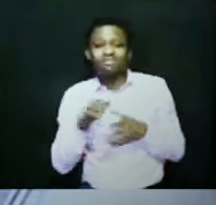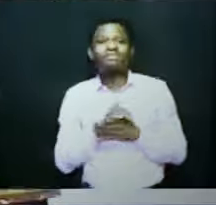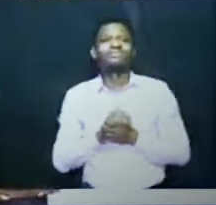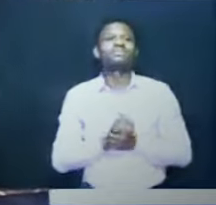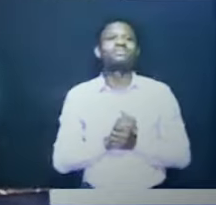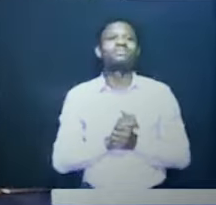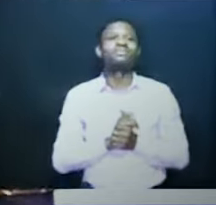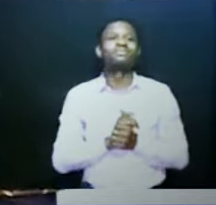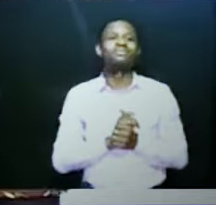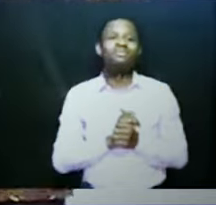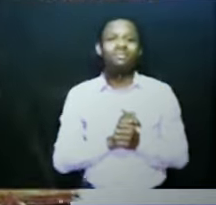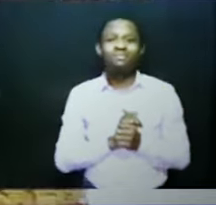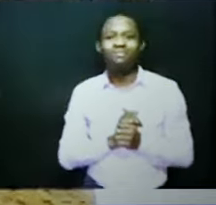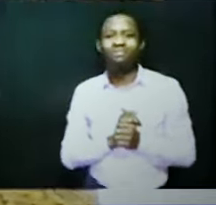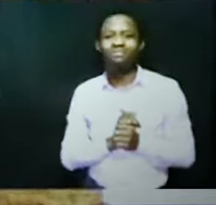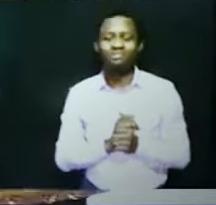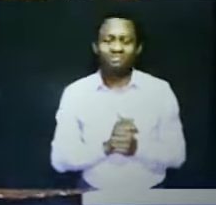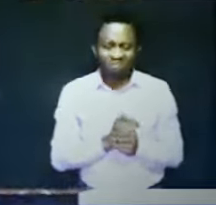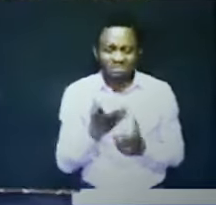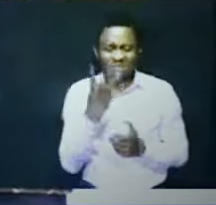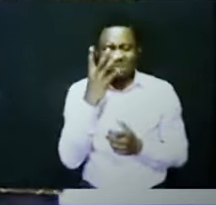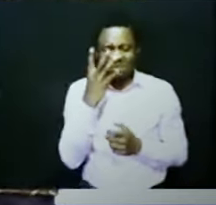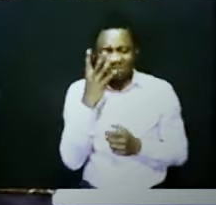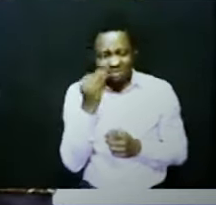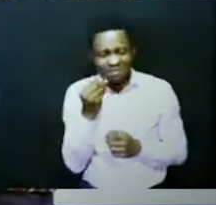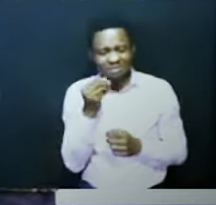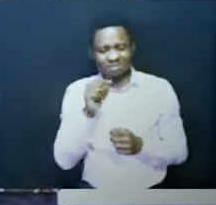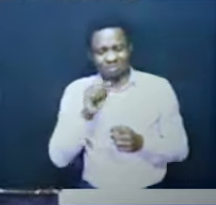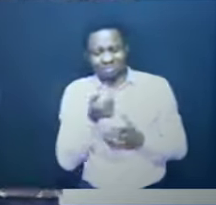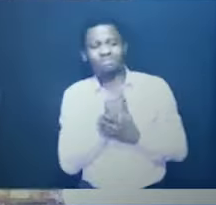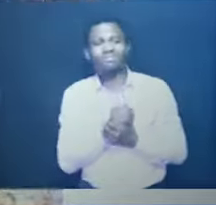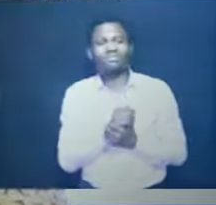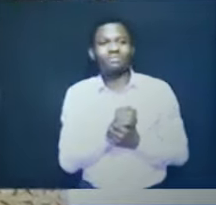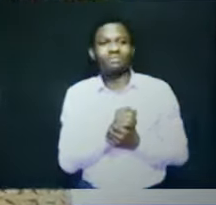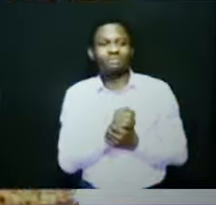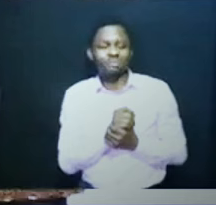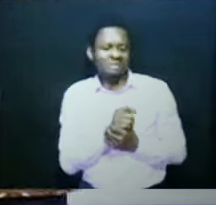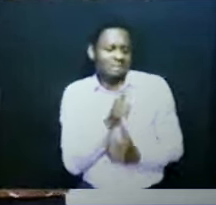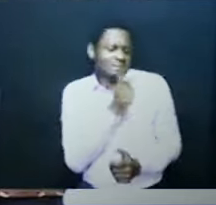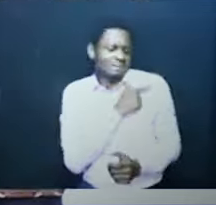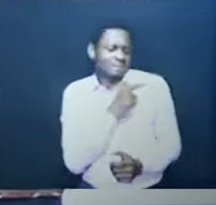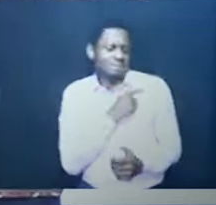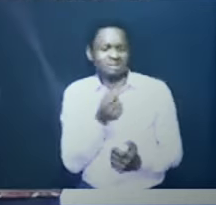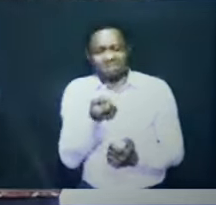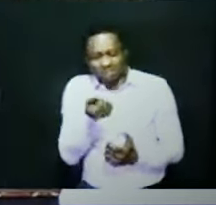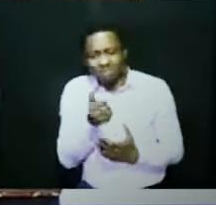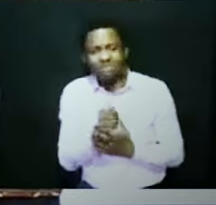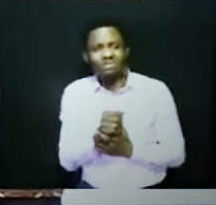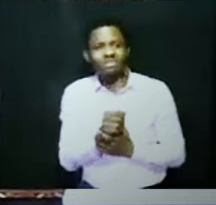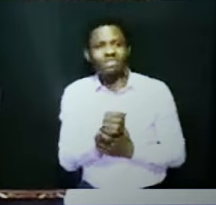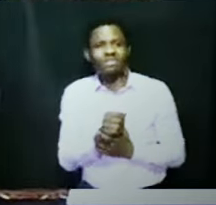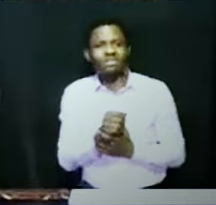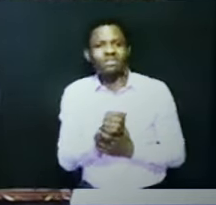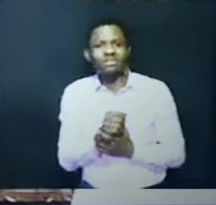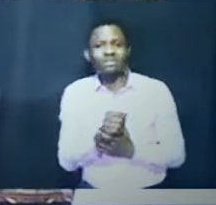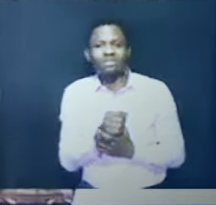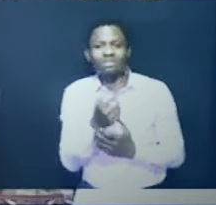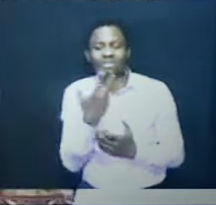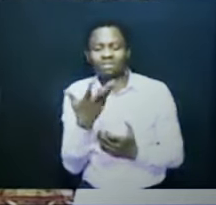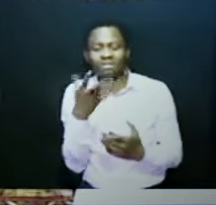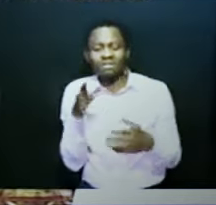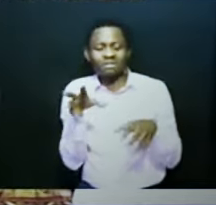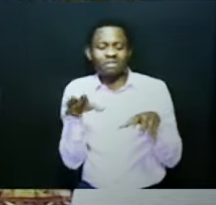Na ye kenkaya or say enna kakra wasan ho, enkoto kakra wasan ho.